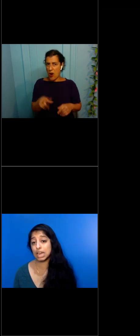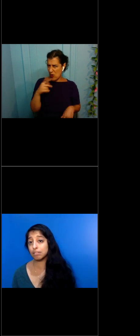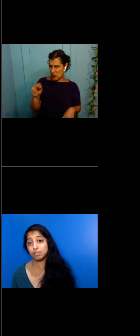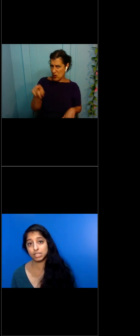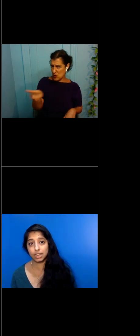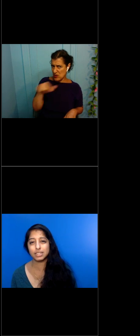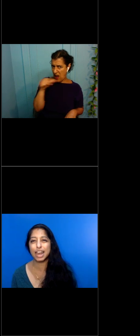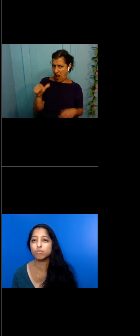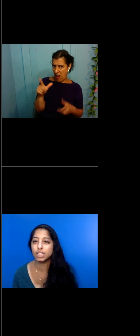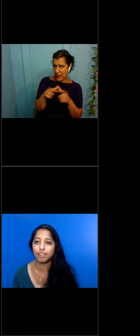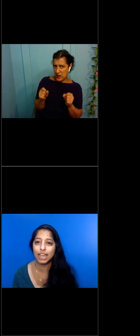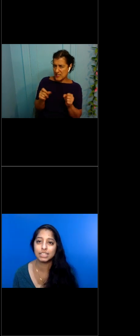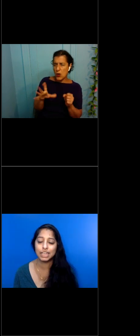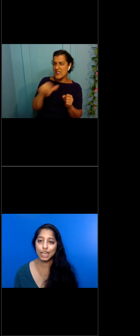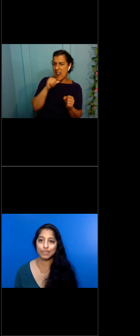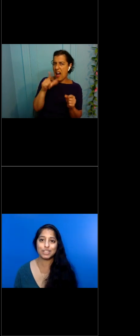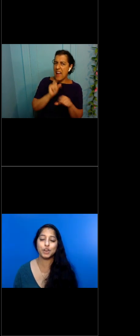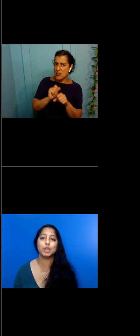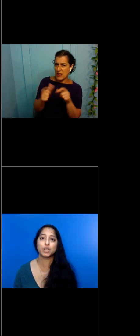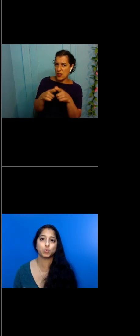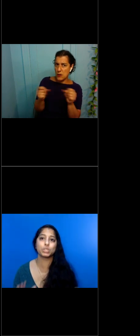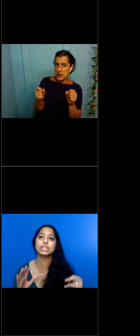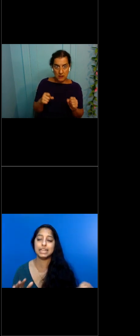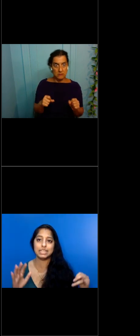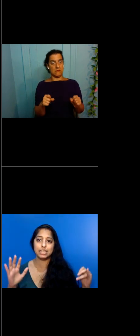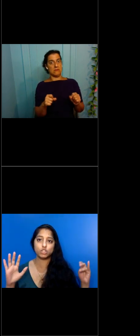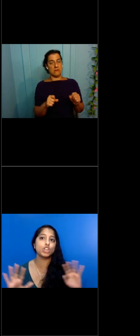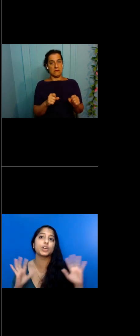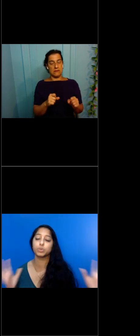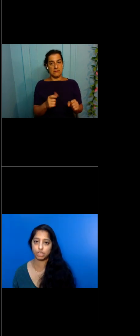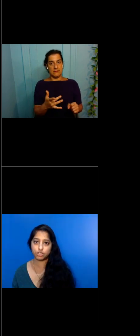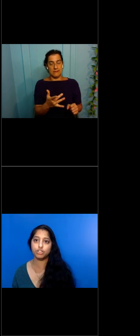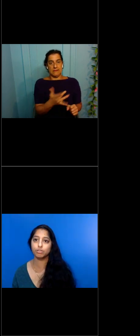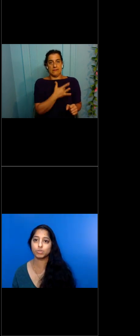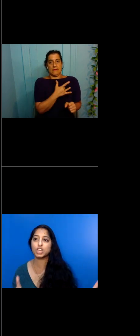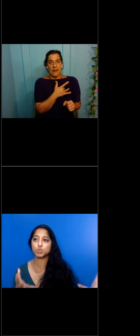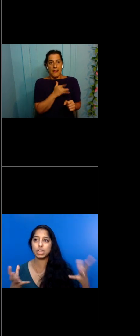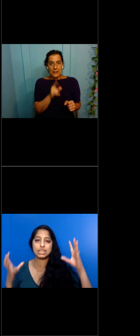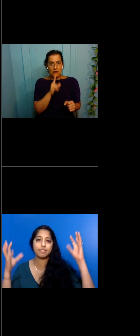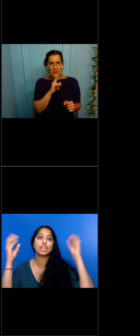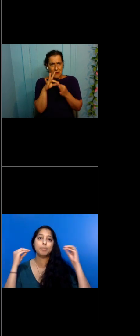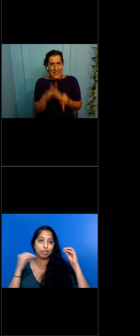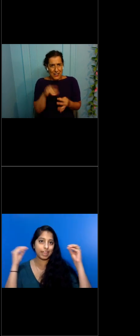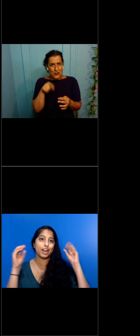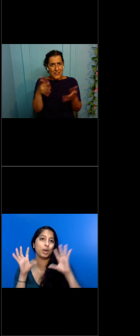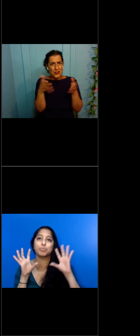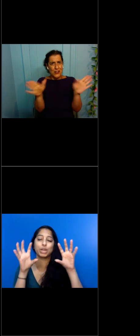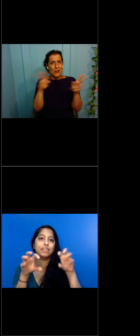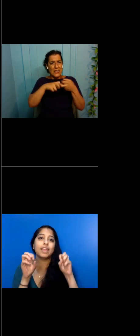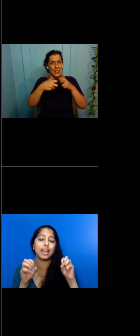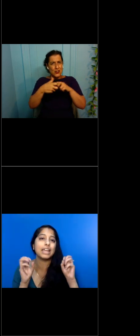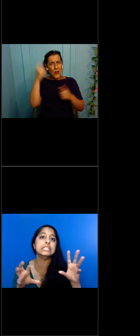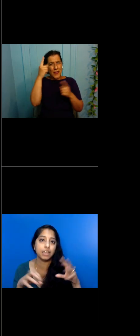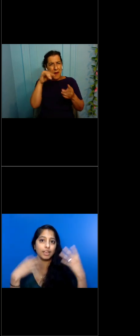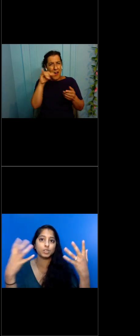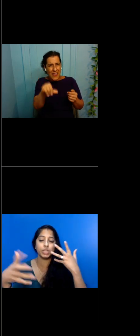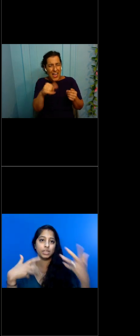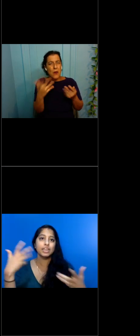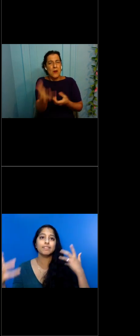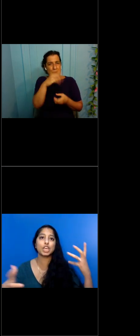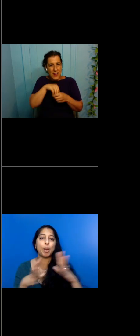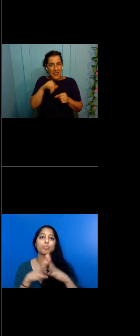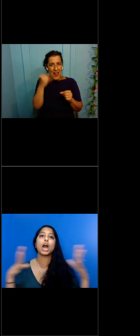work is not linguistics. And I don't think that that's very much related to this general issue. So I just want us to think about that. I want to bring in that idea